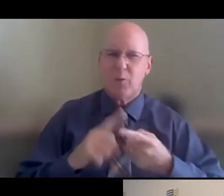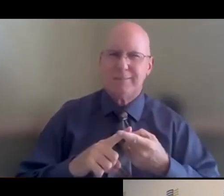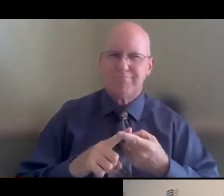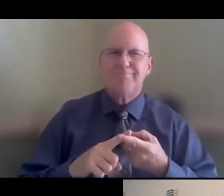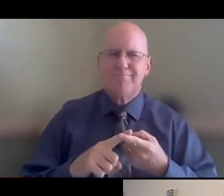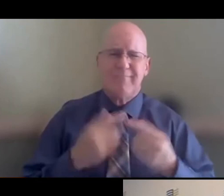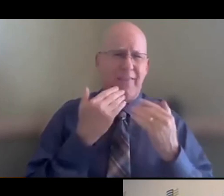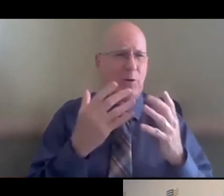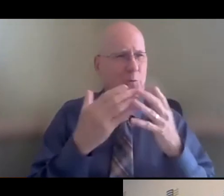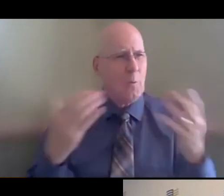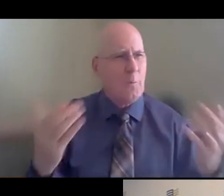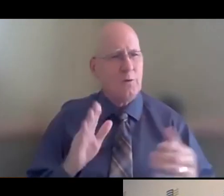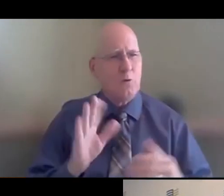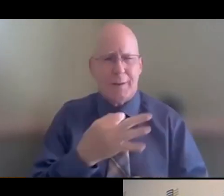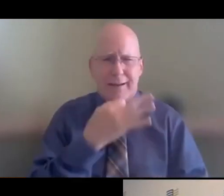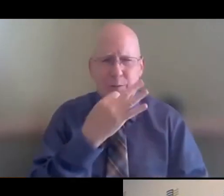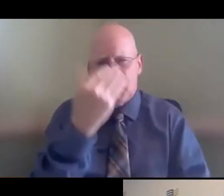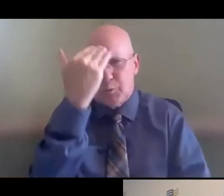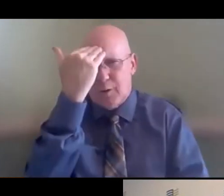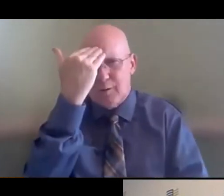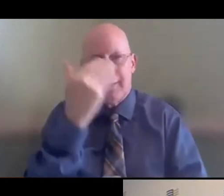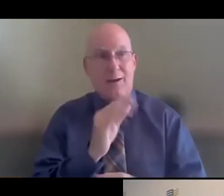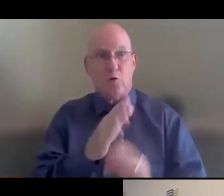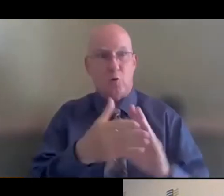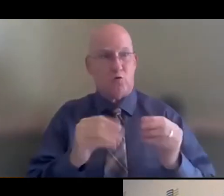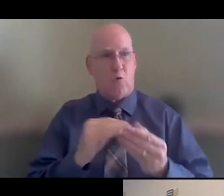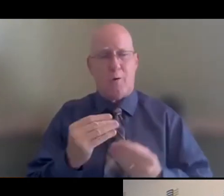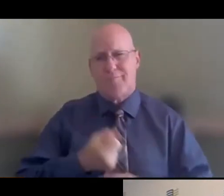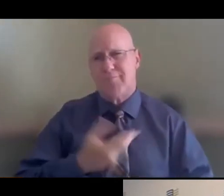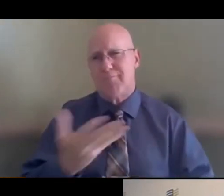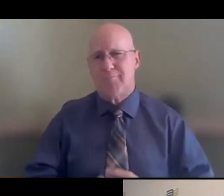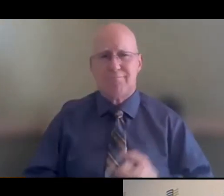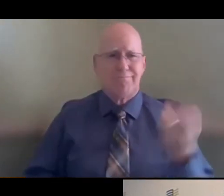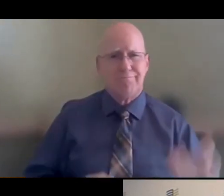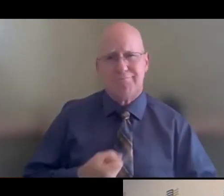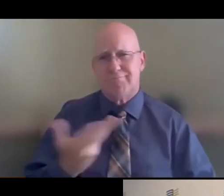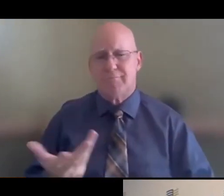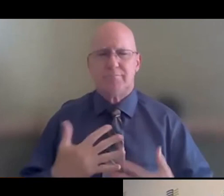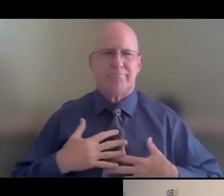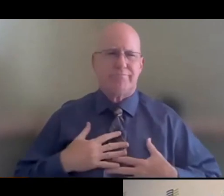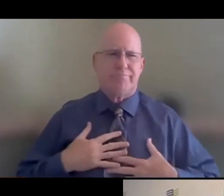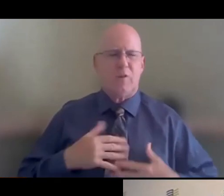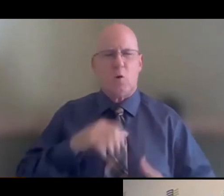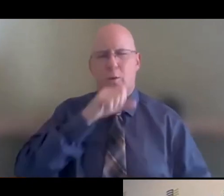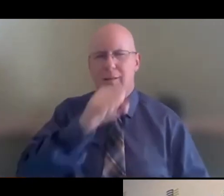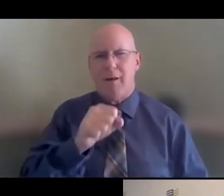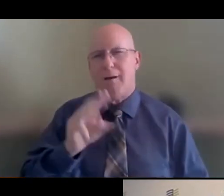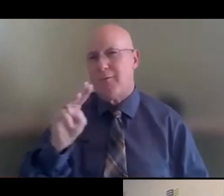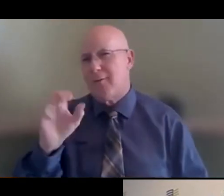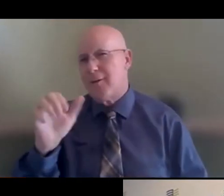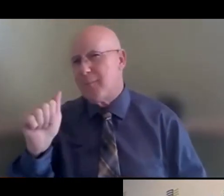for your expertise and sharing your stories. They're so powerful. And we love May and Sean so